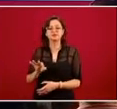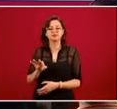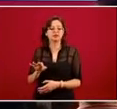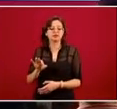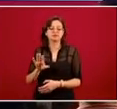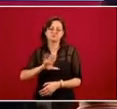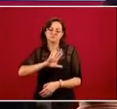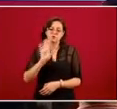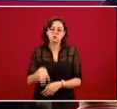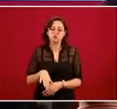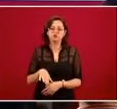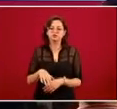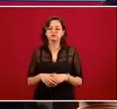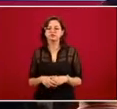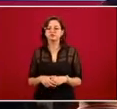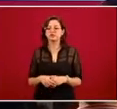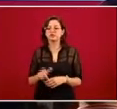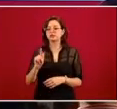Men are still